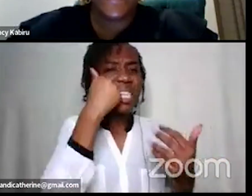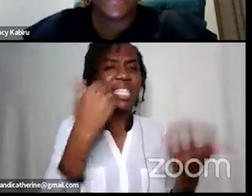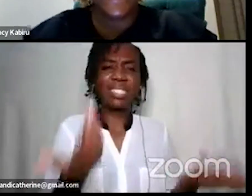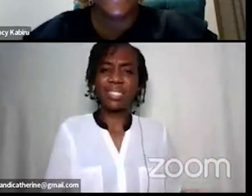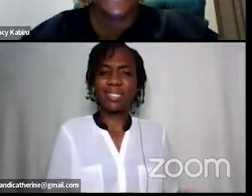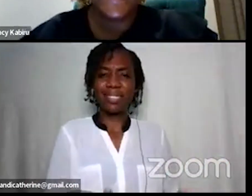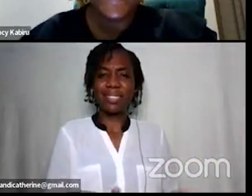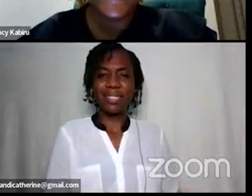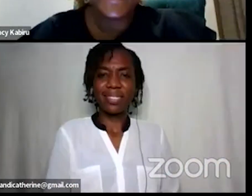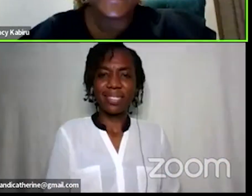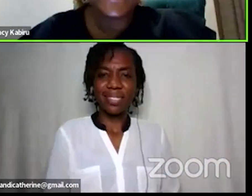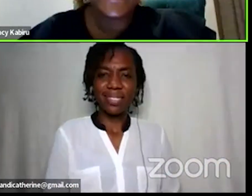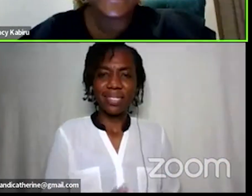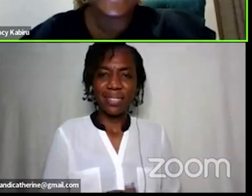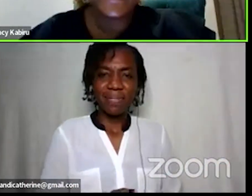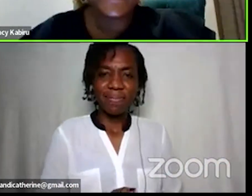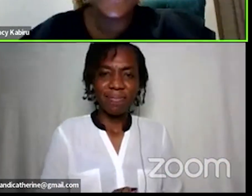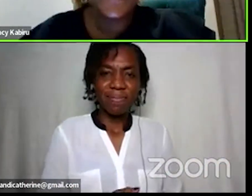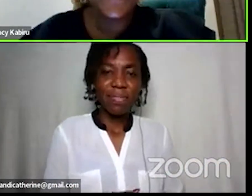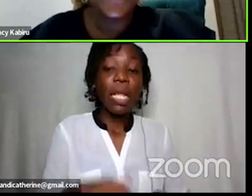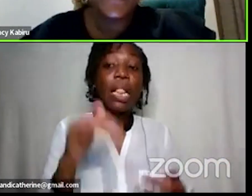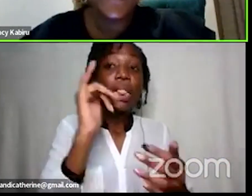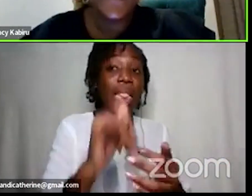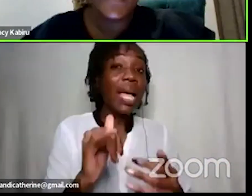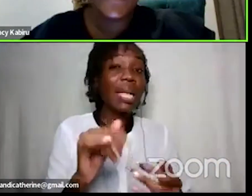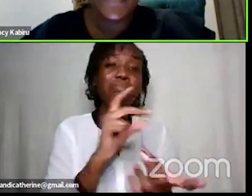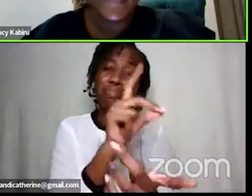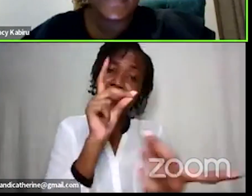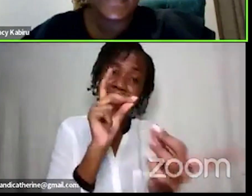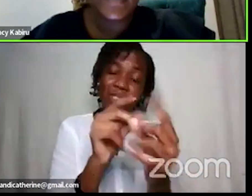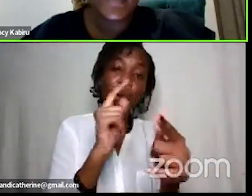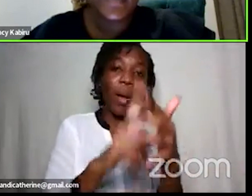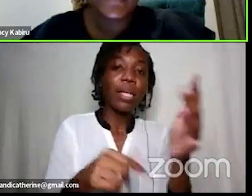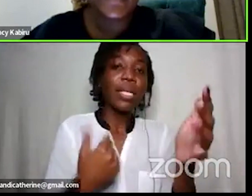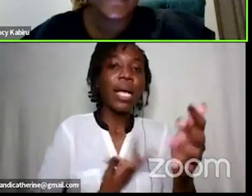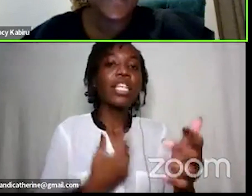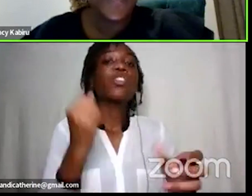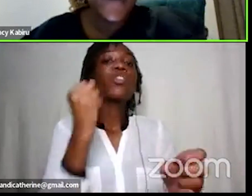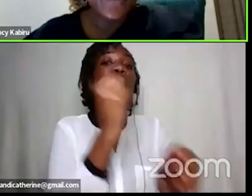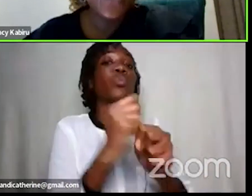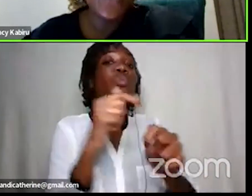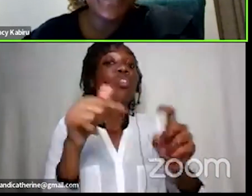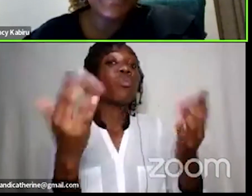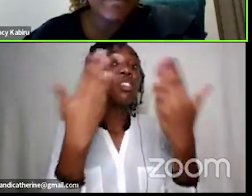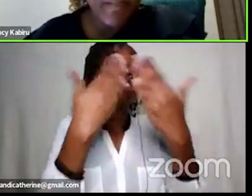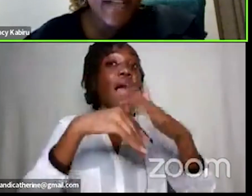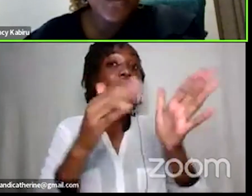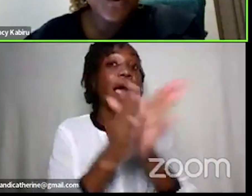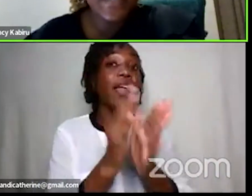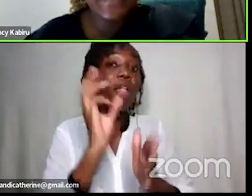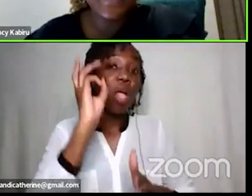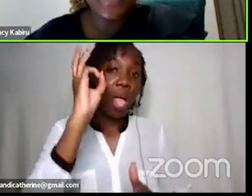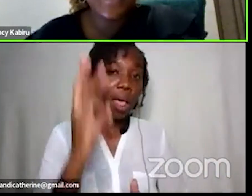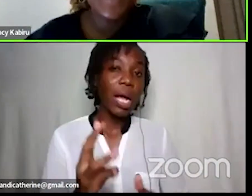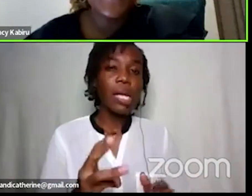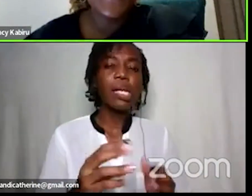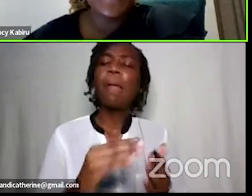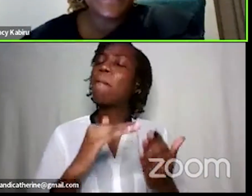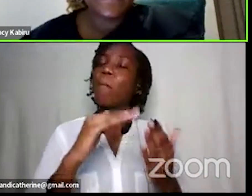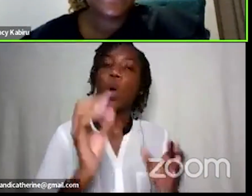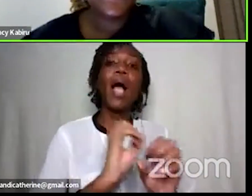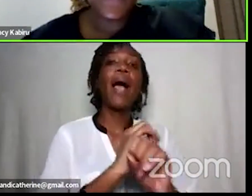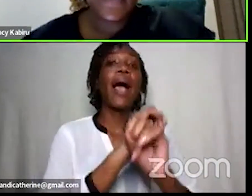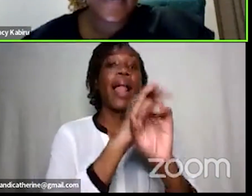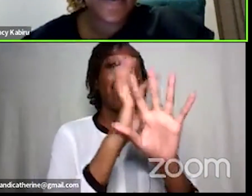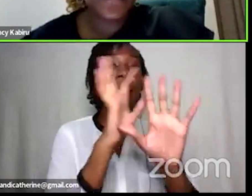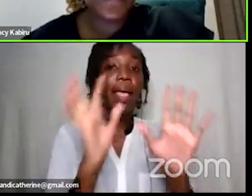Nancy. That is exactly what we will do tonight. And it's going to be much more clearer through